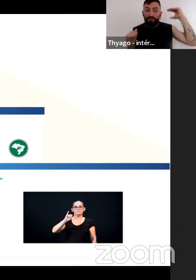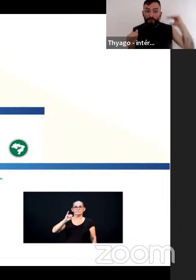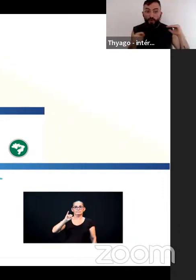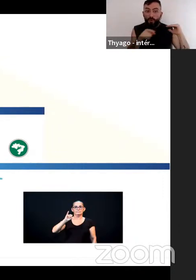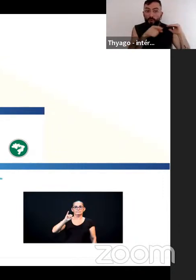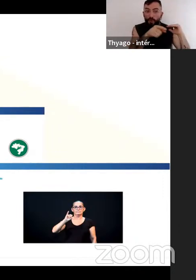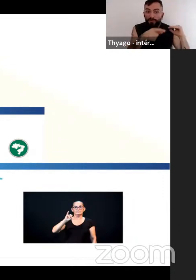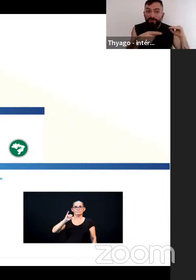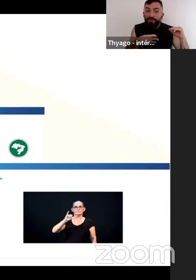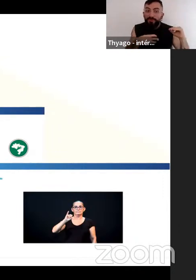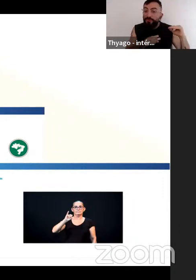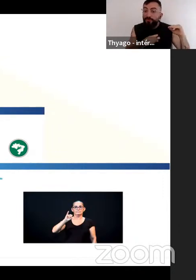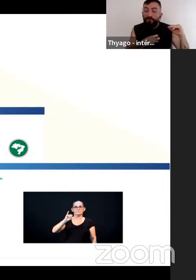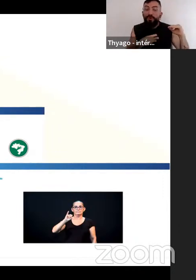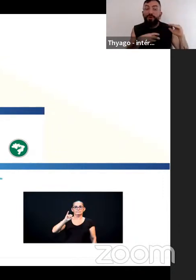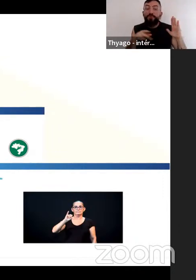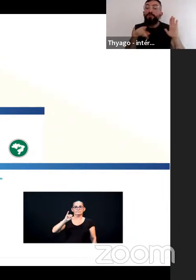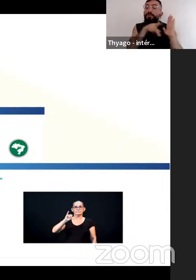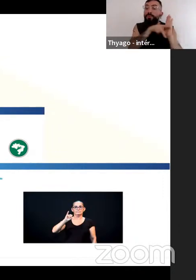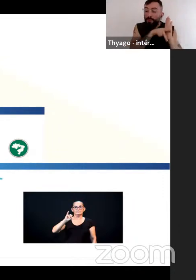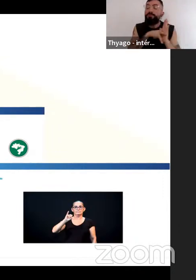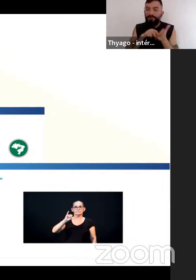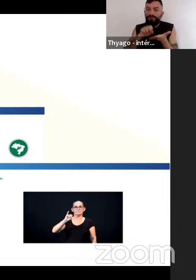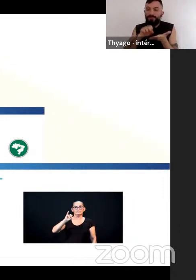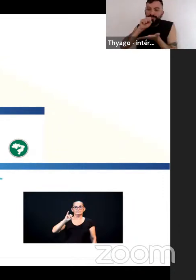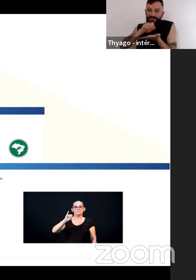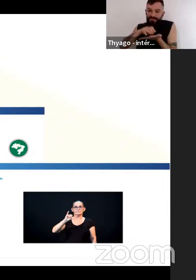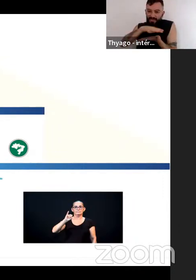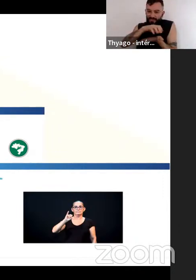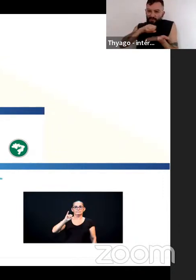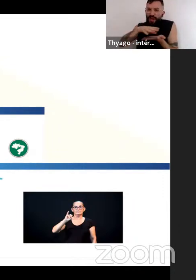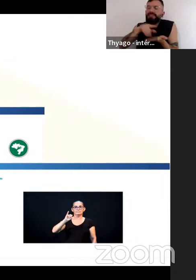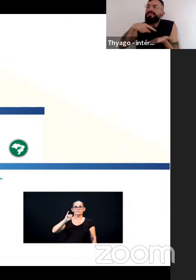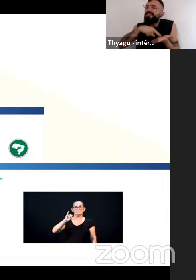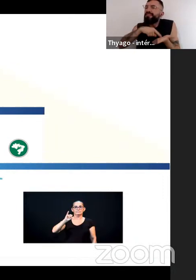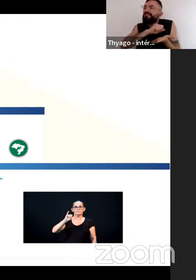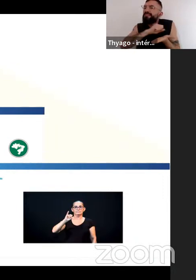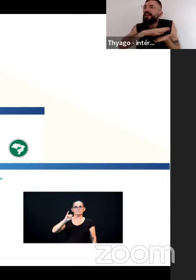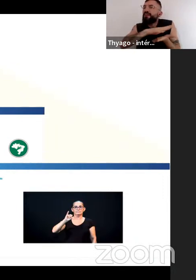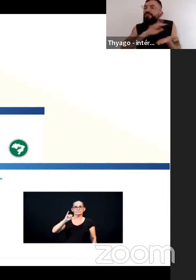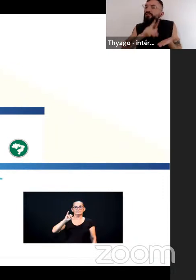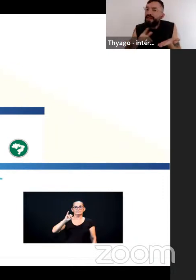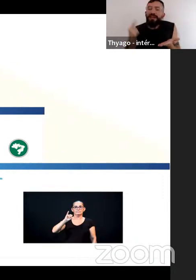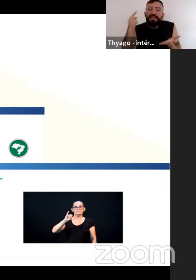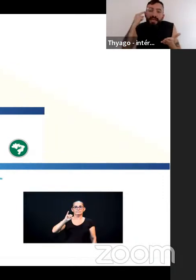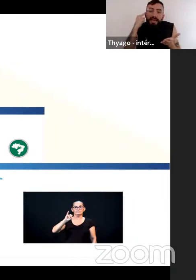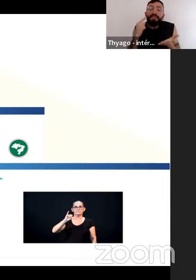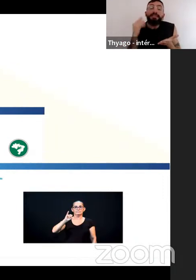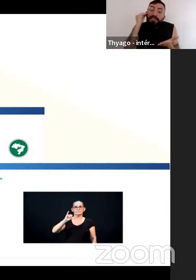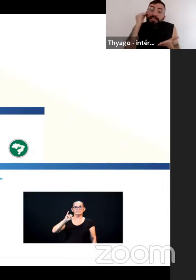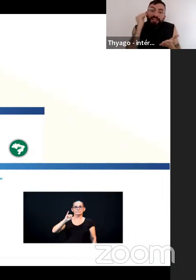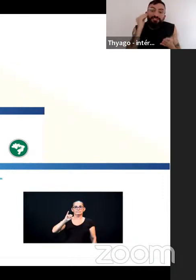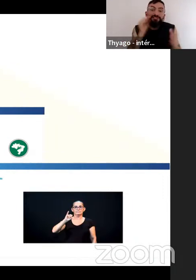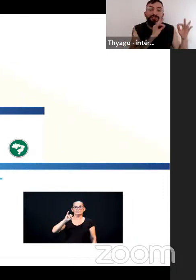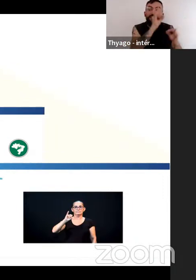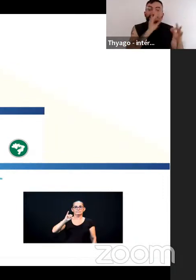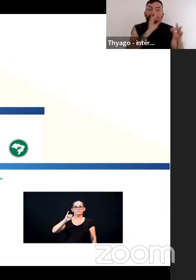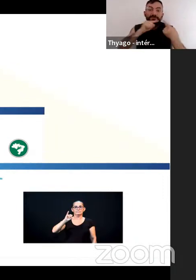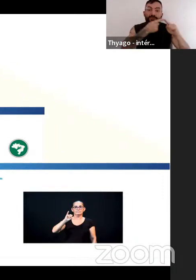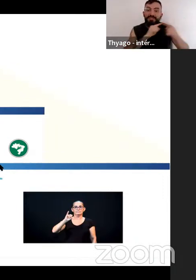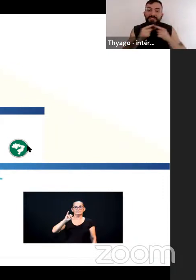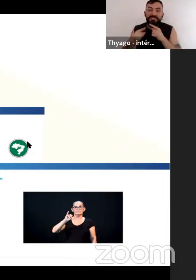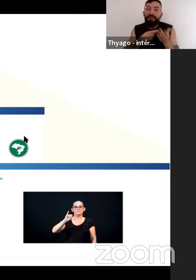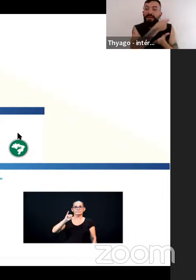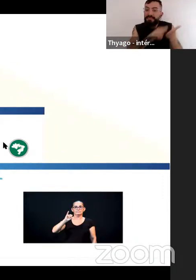of the sign using sign writing. Sign writing is a system that was developed to write